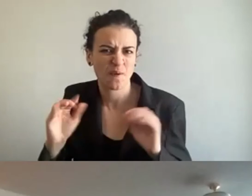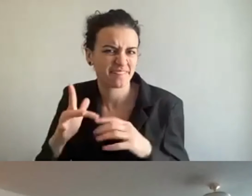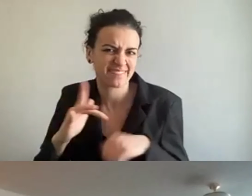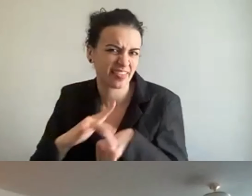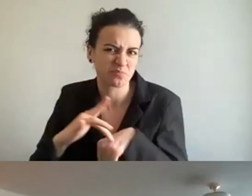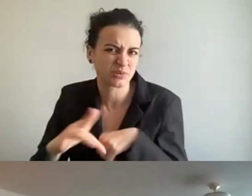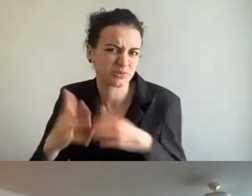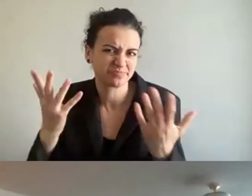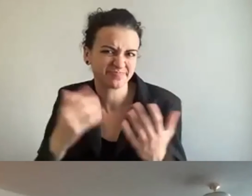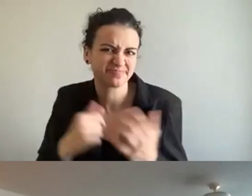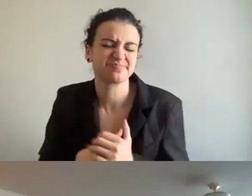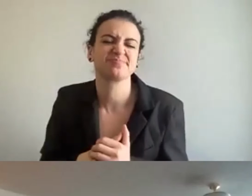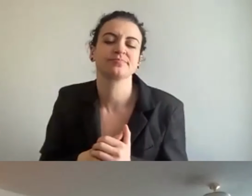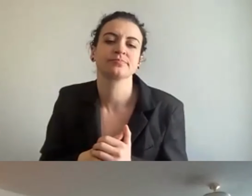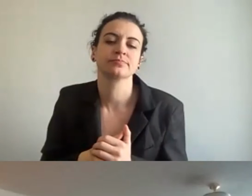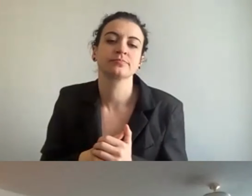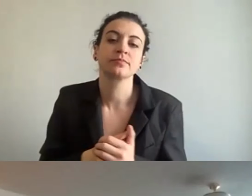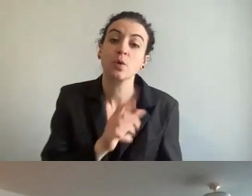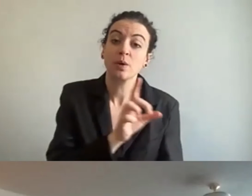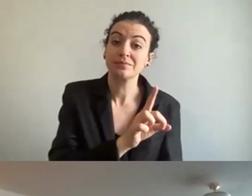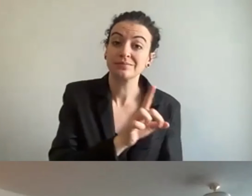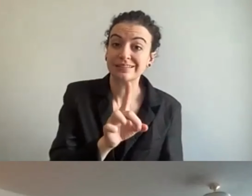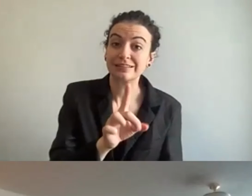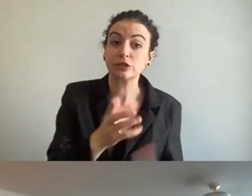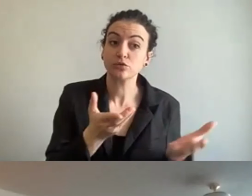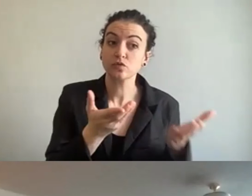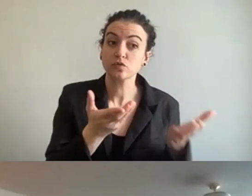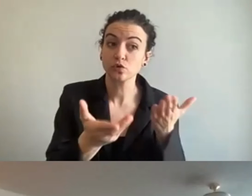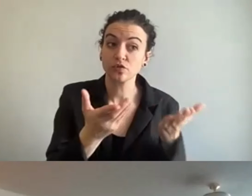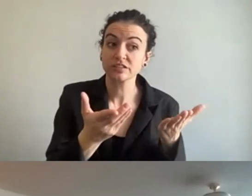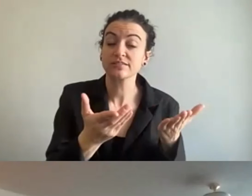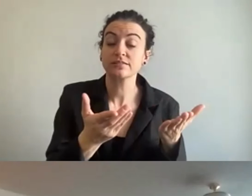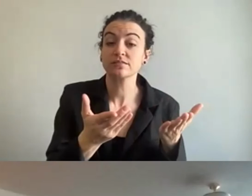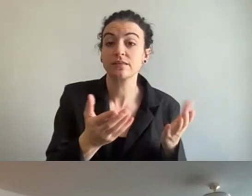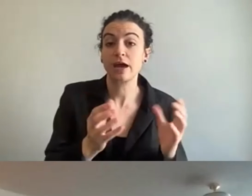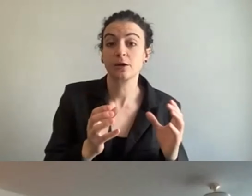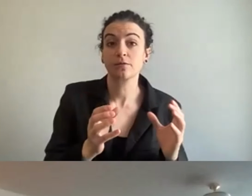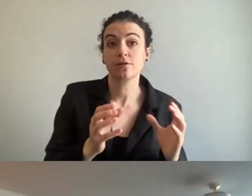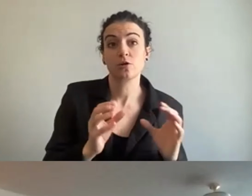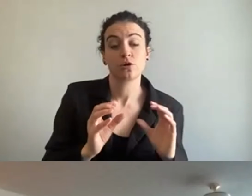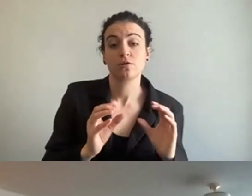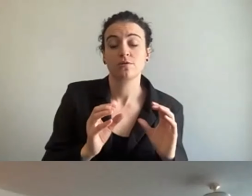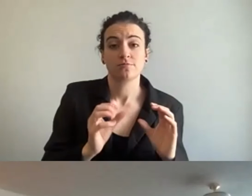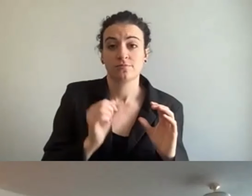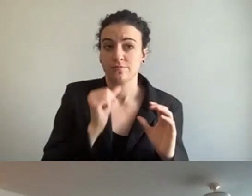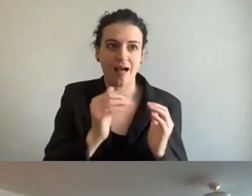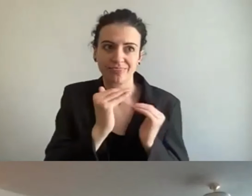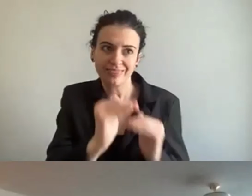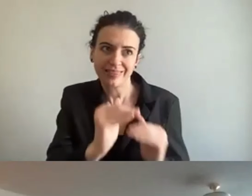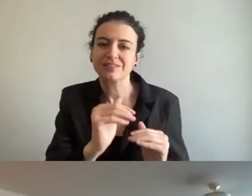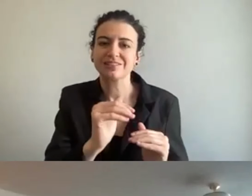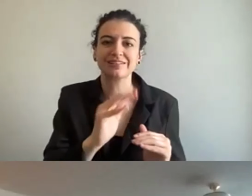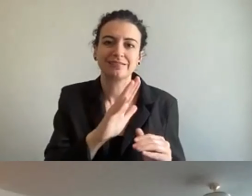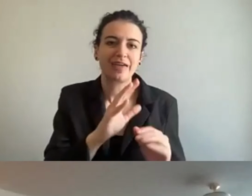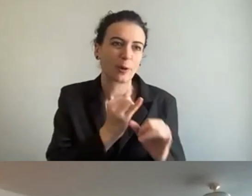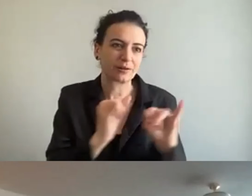that aren't limited and the physical side that I've